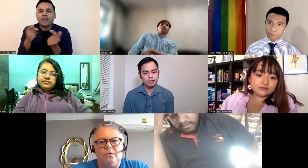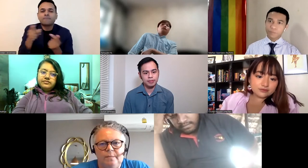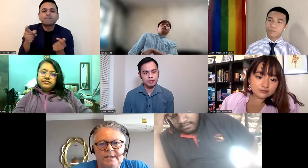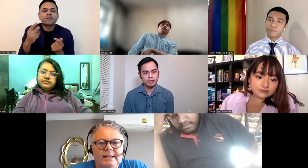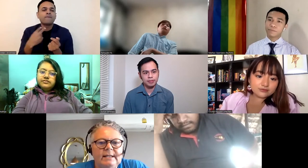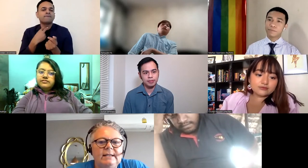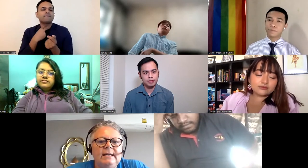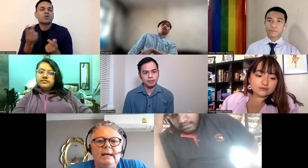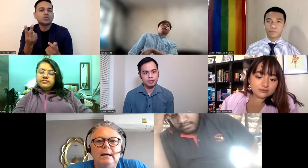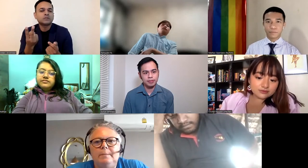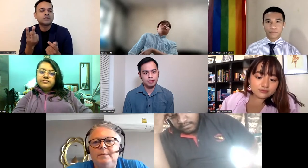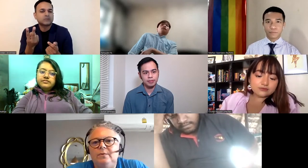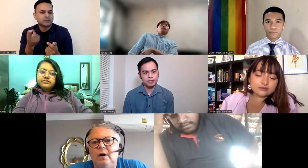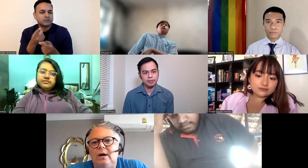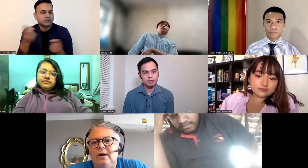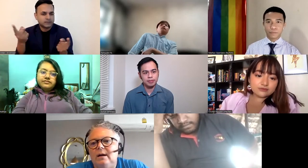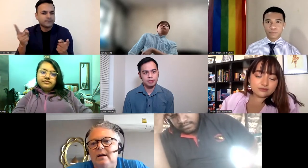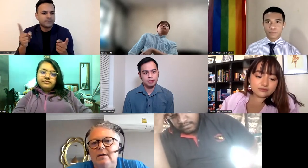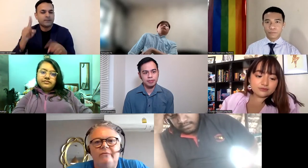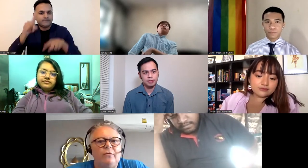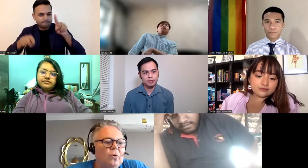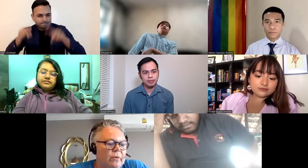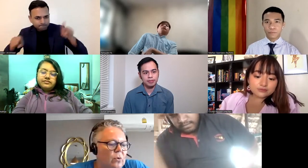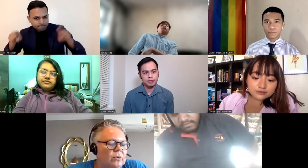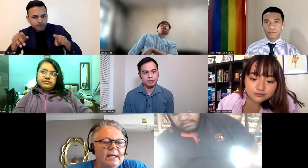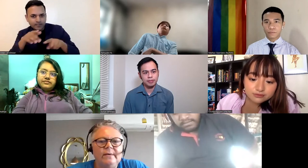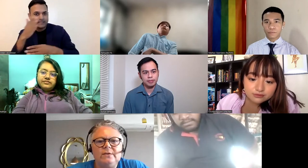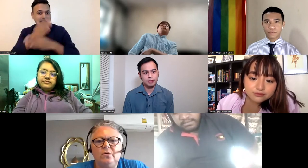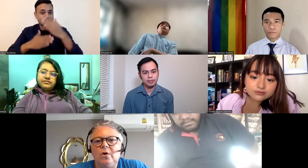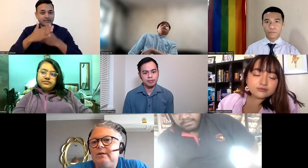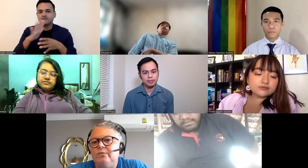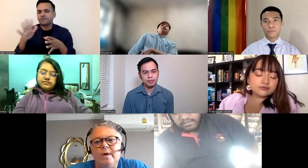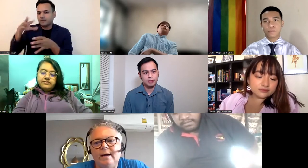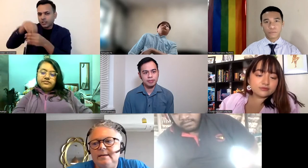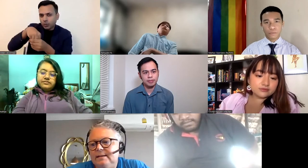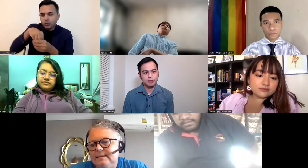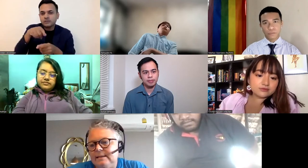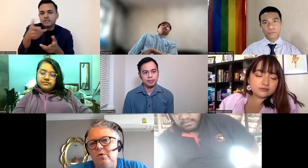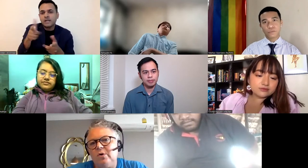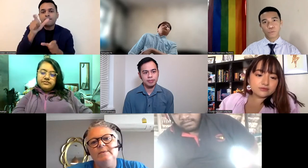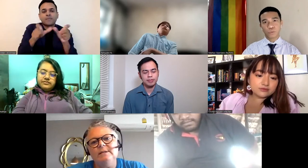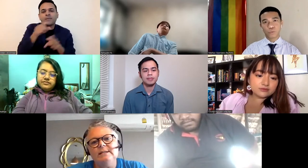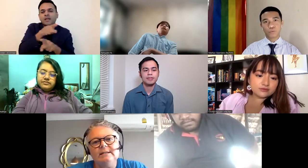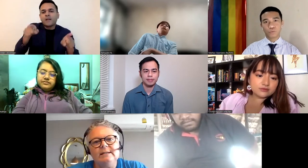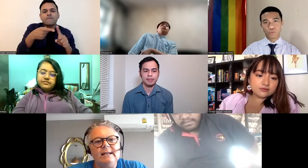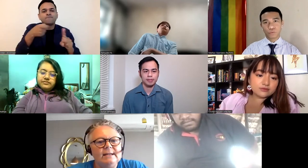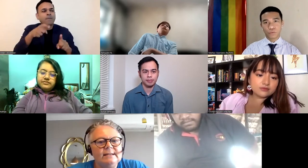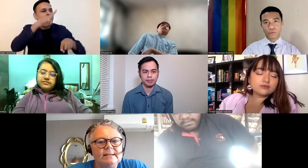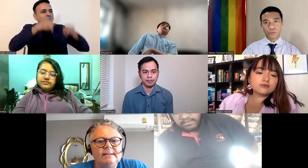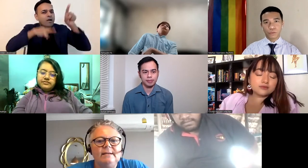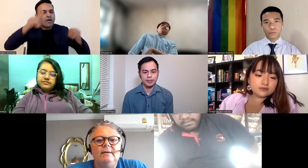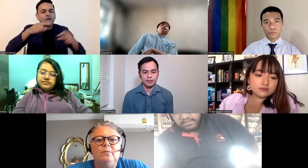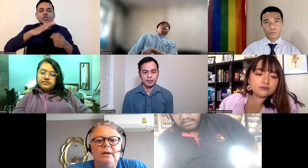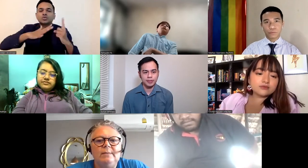So particularly people who are from more remote areas or where there's more limited internet